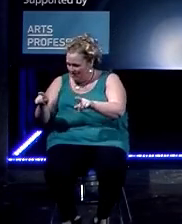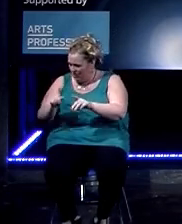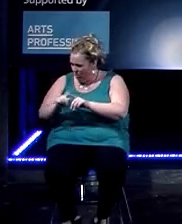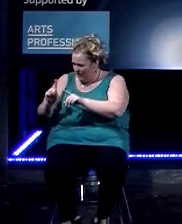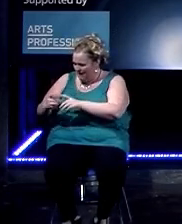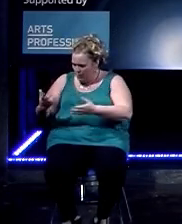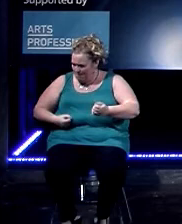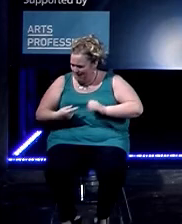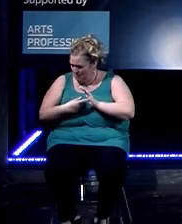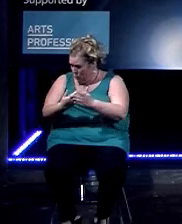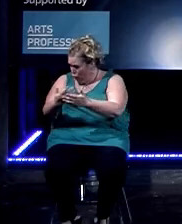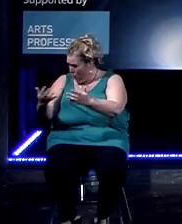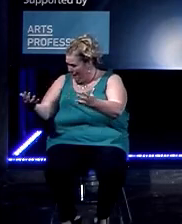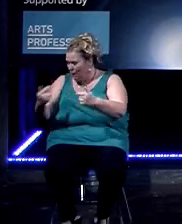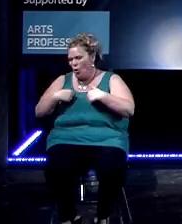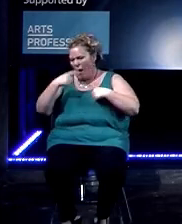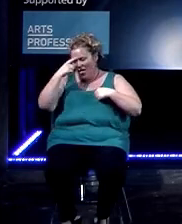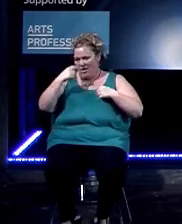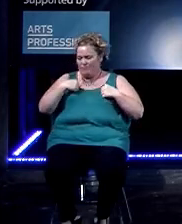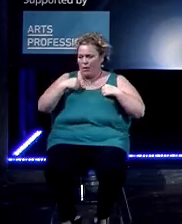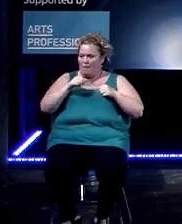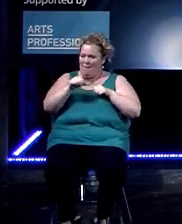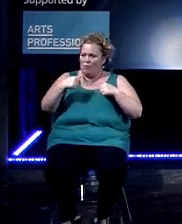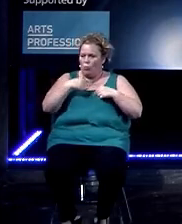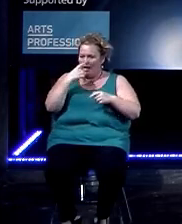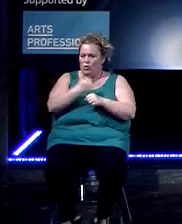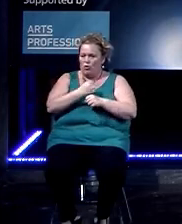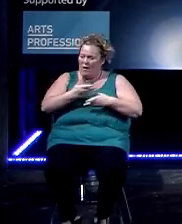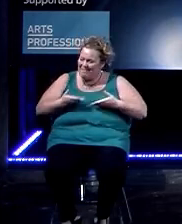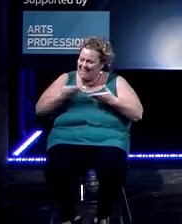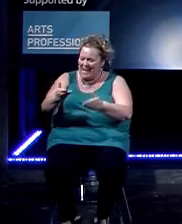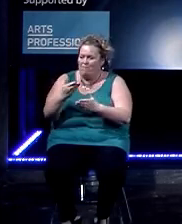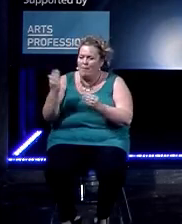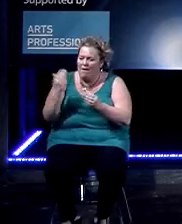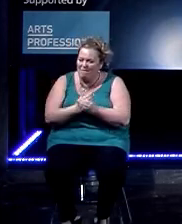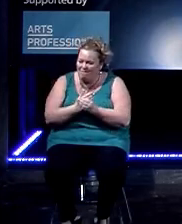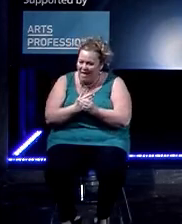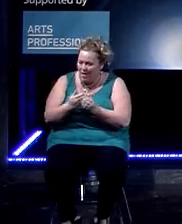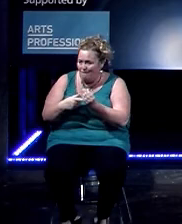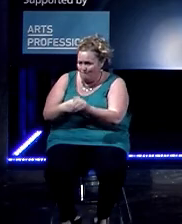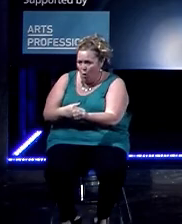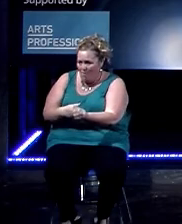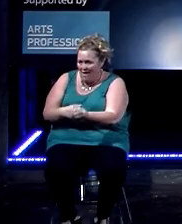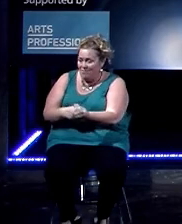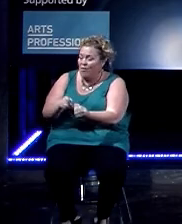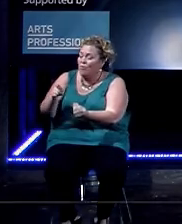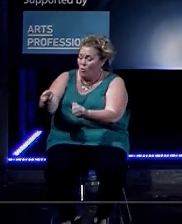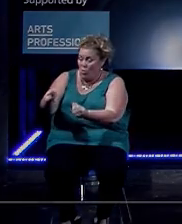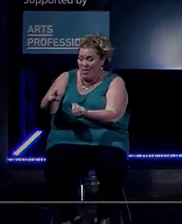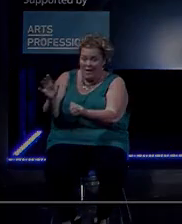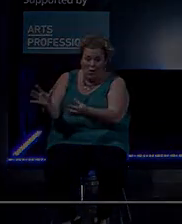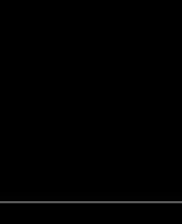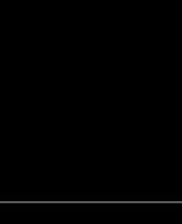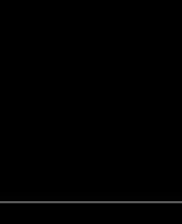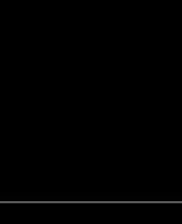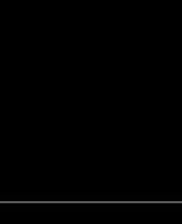we can do is give them a file format that they can configure themselves to work with their fan base in the way that they know makes sense for them. So ultimately, when